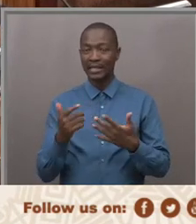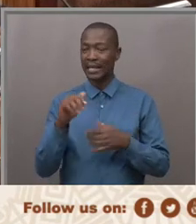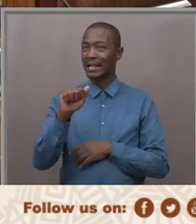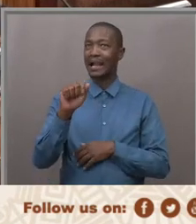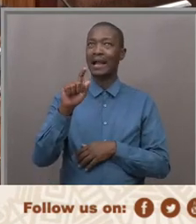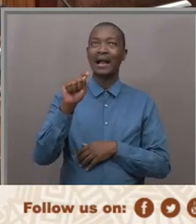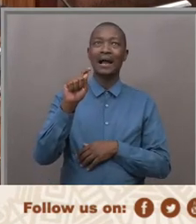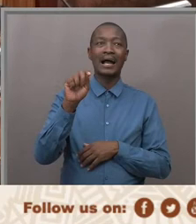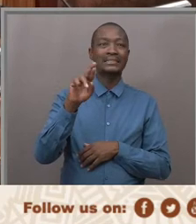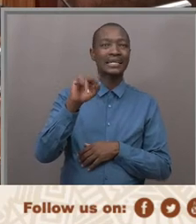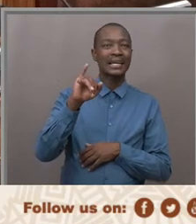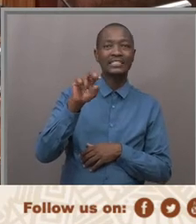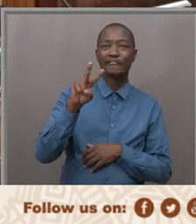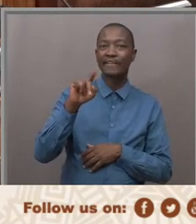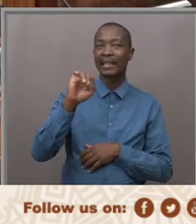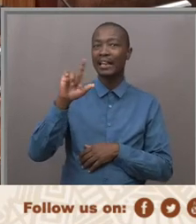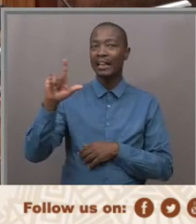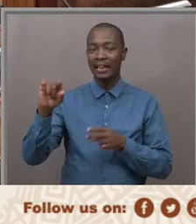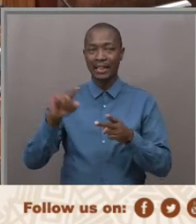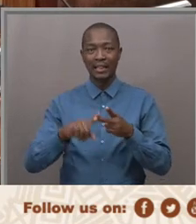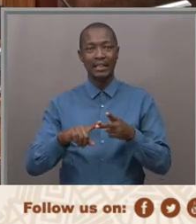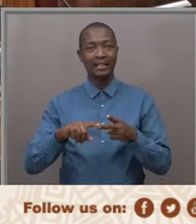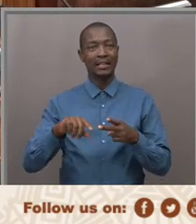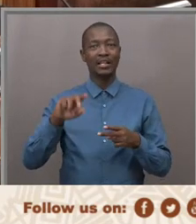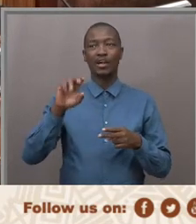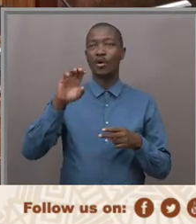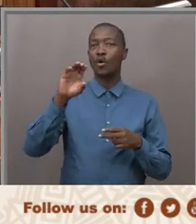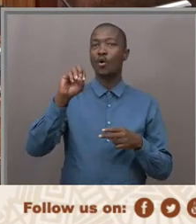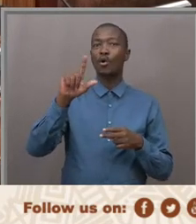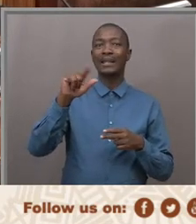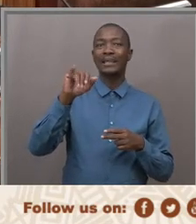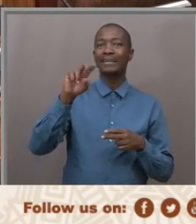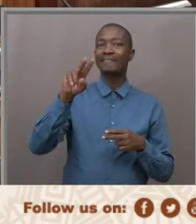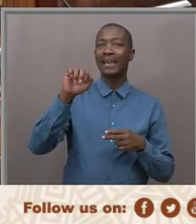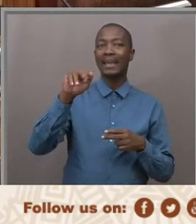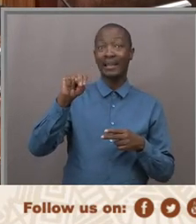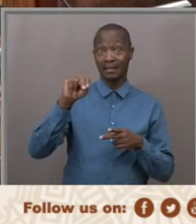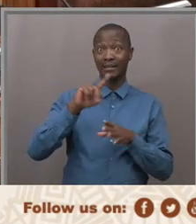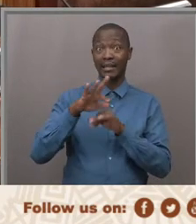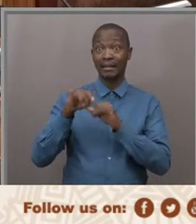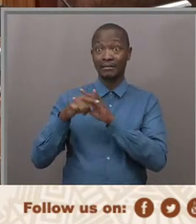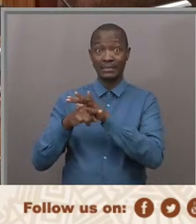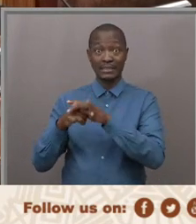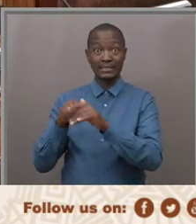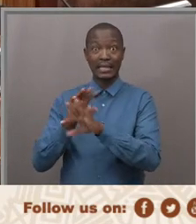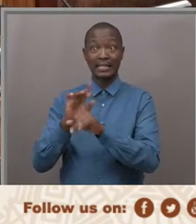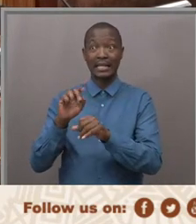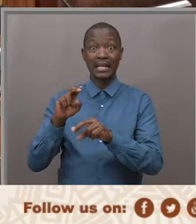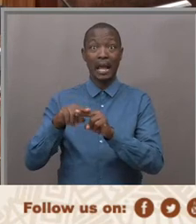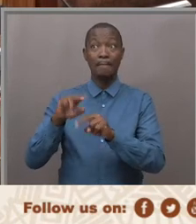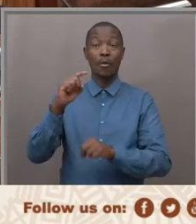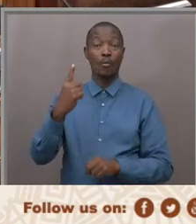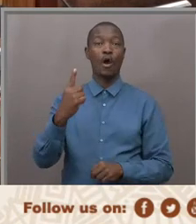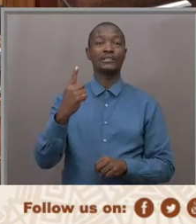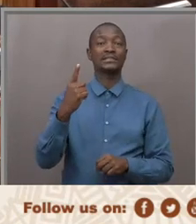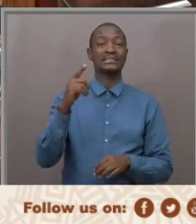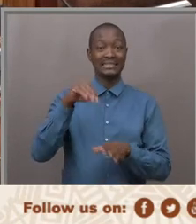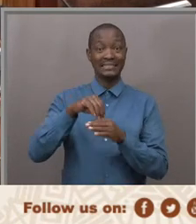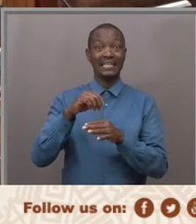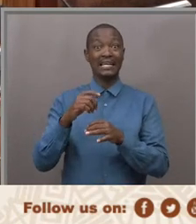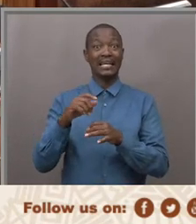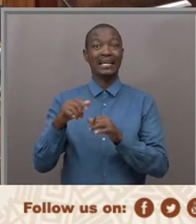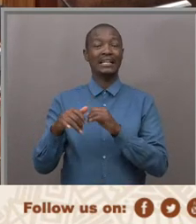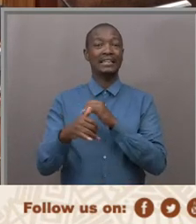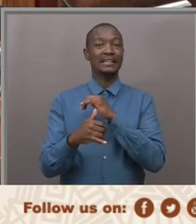Atteridgeville and Olifantshoek Bosch, which are in the district that's the number 1 district in the country. There are